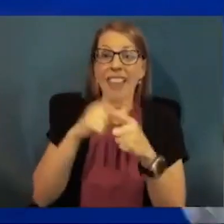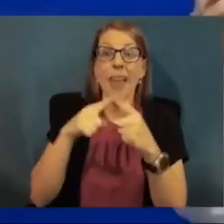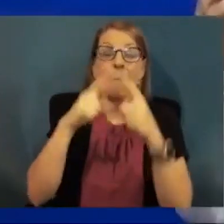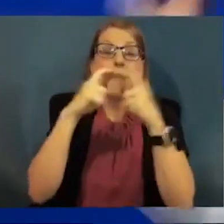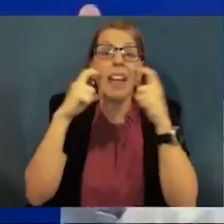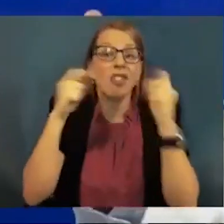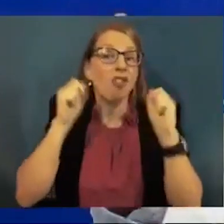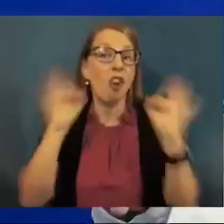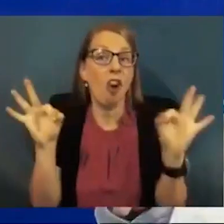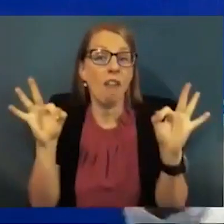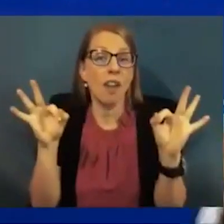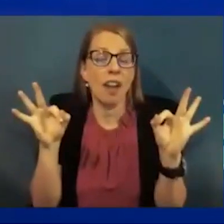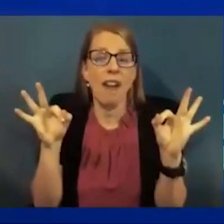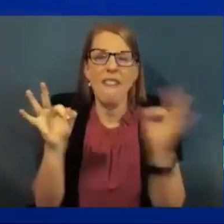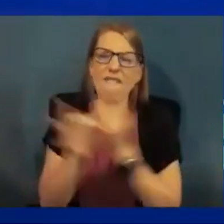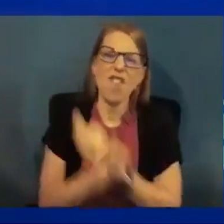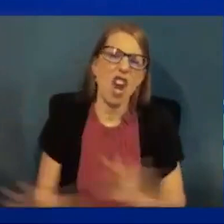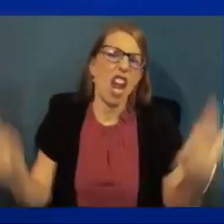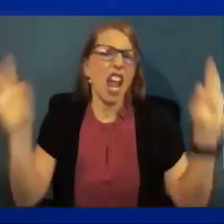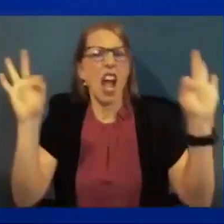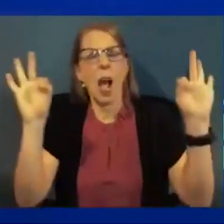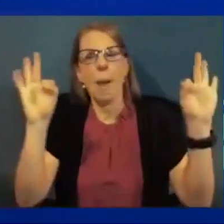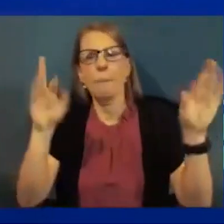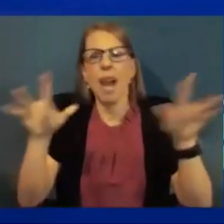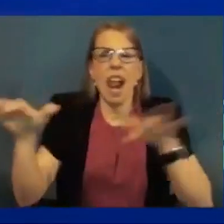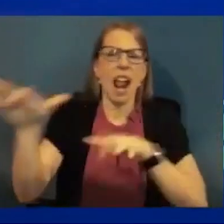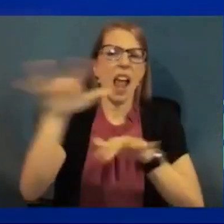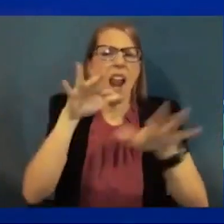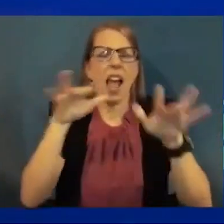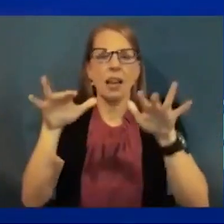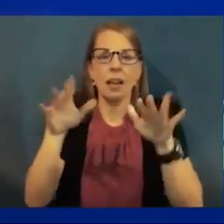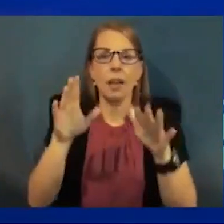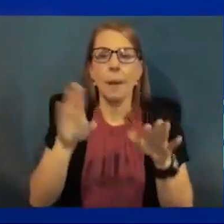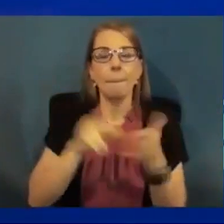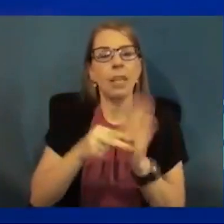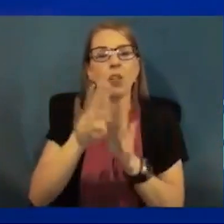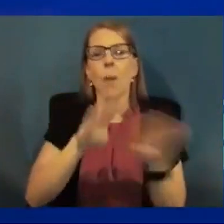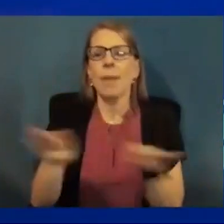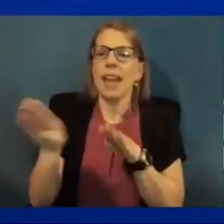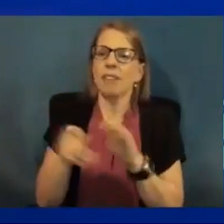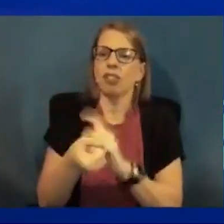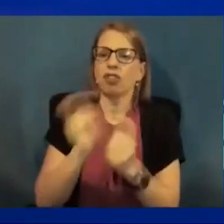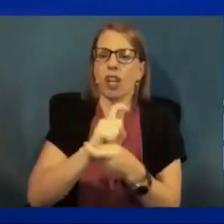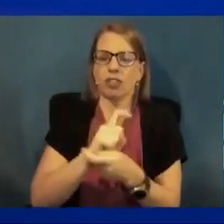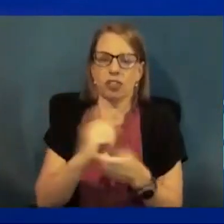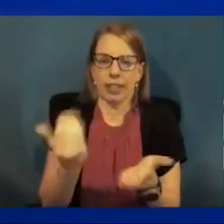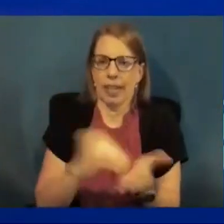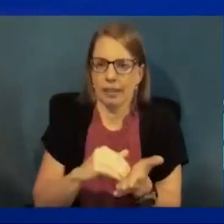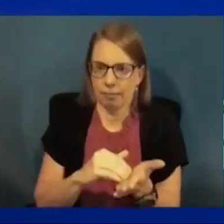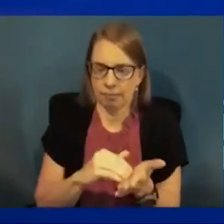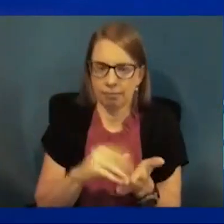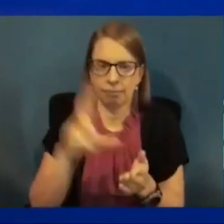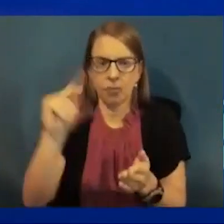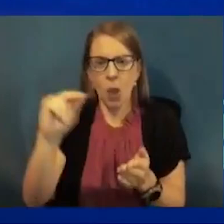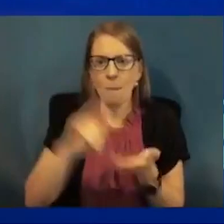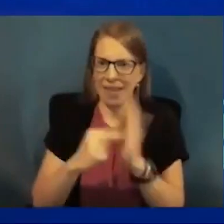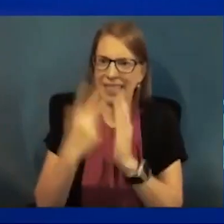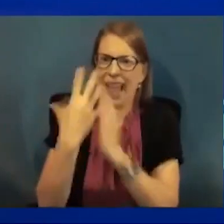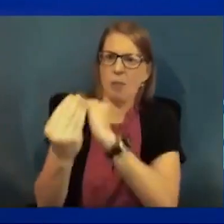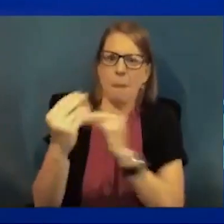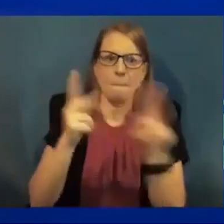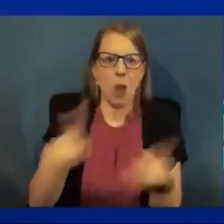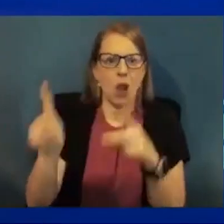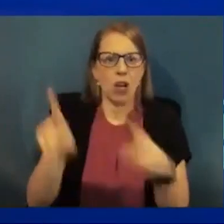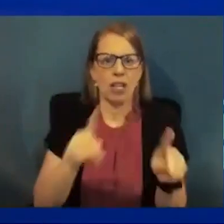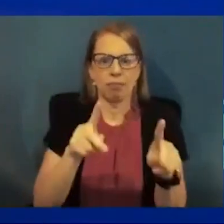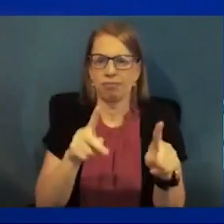like, freedom. And then you change your behaviors again. And it's not just that you took your mask off, but you want to go out and party. And suddenly people are closer together